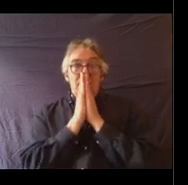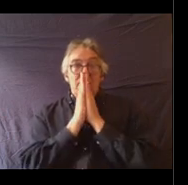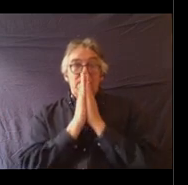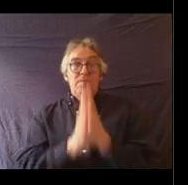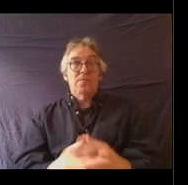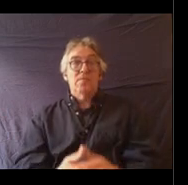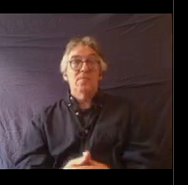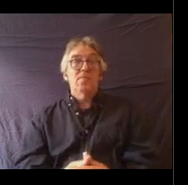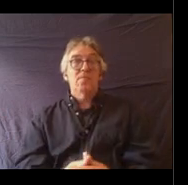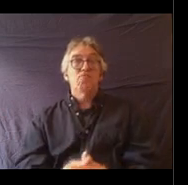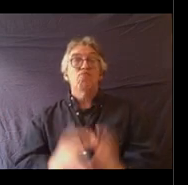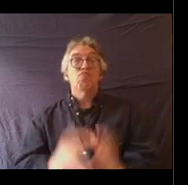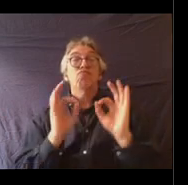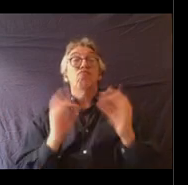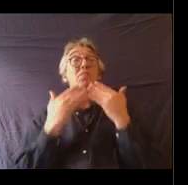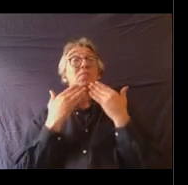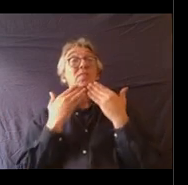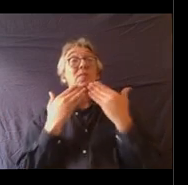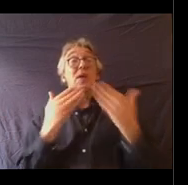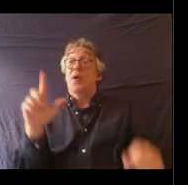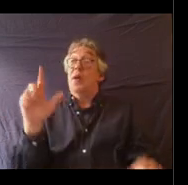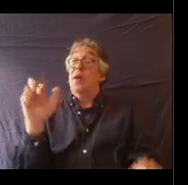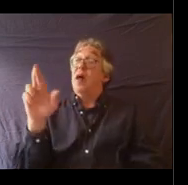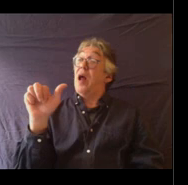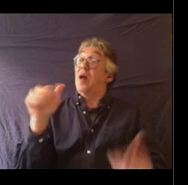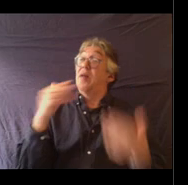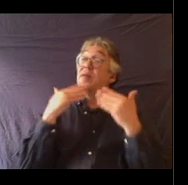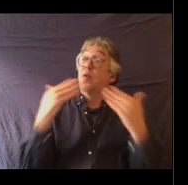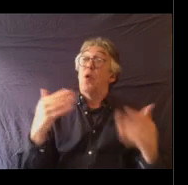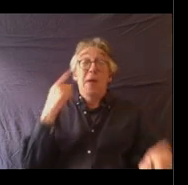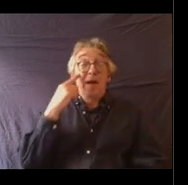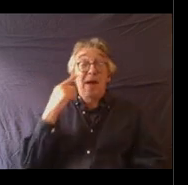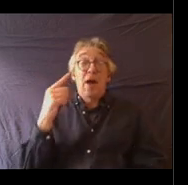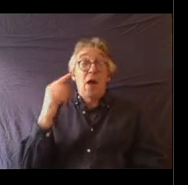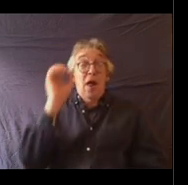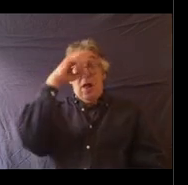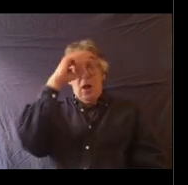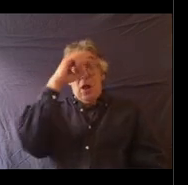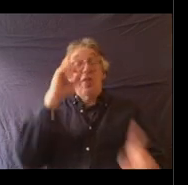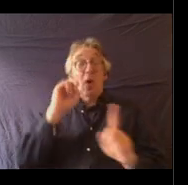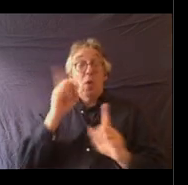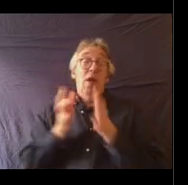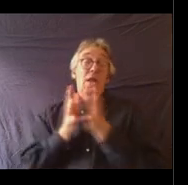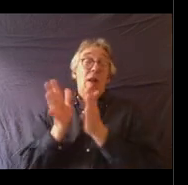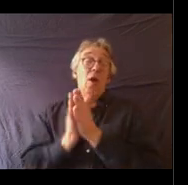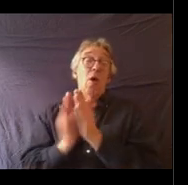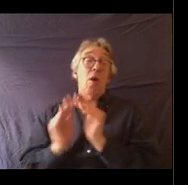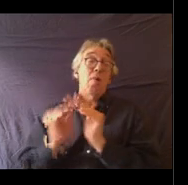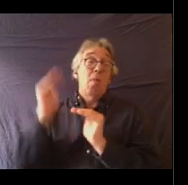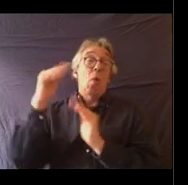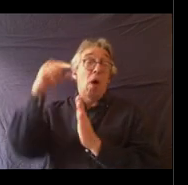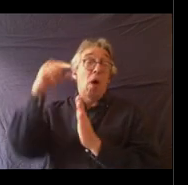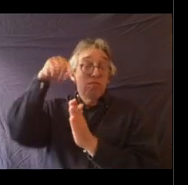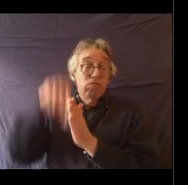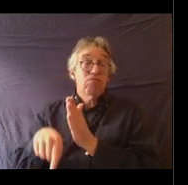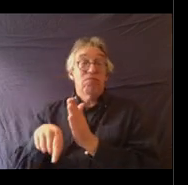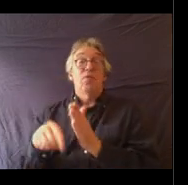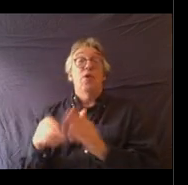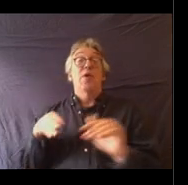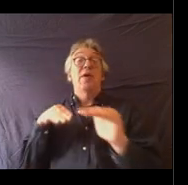Thank you very much again, Lara. I think Alejandro will actually go into a little bit more detail about these aspects of accessibility